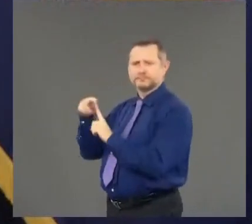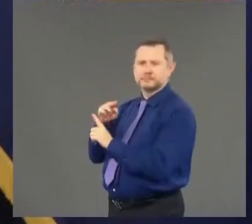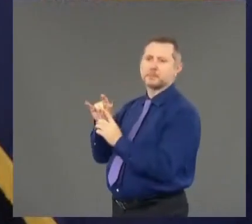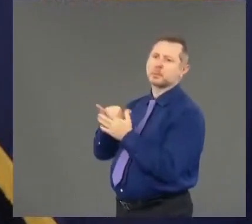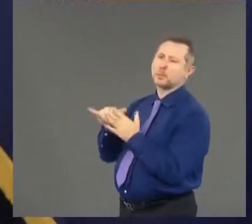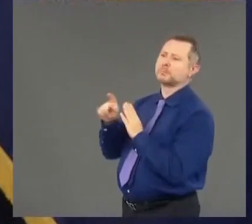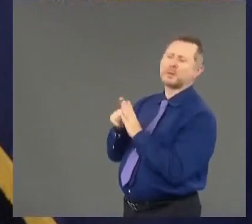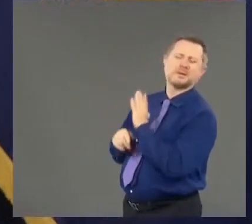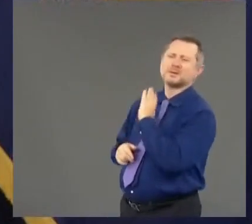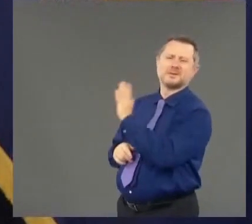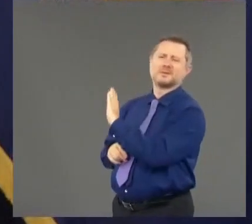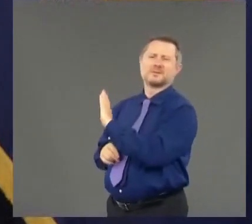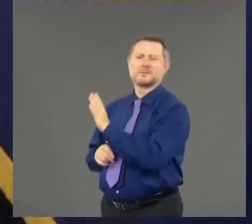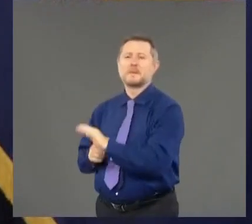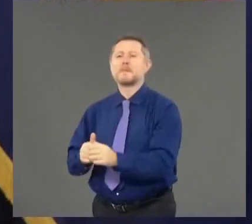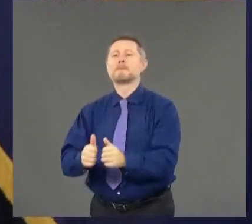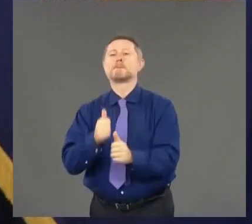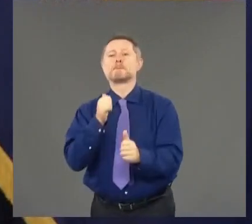into law.